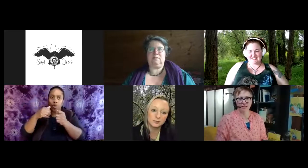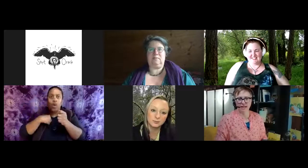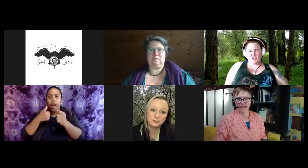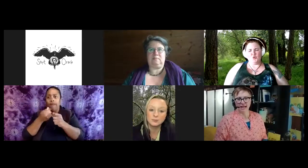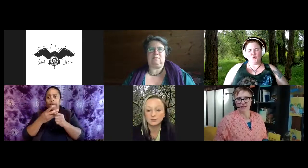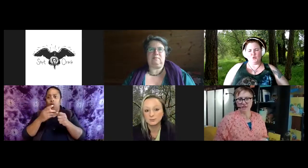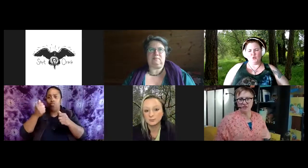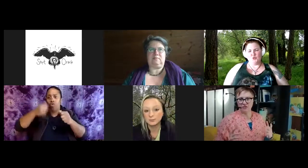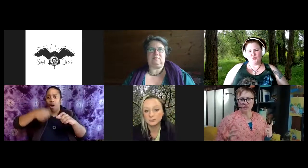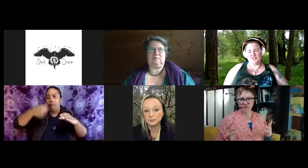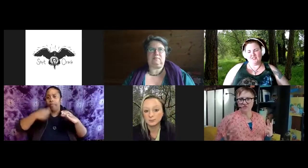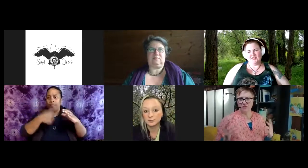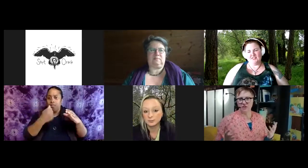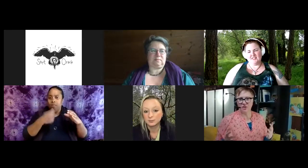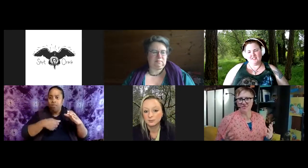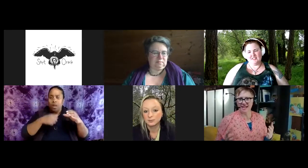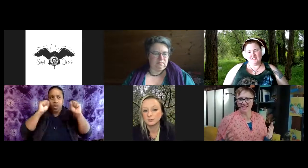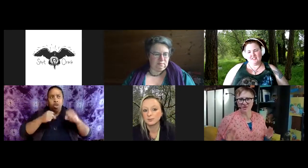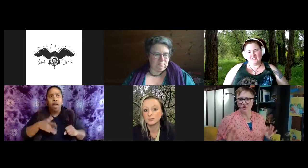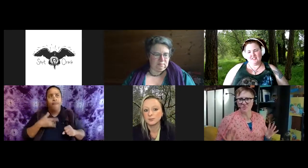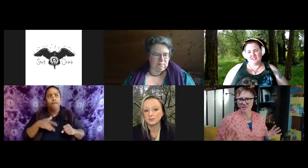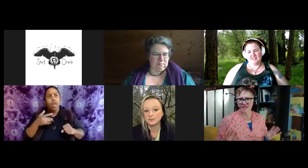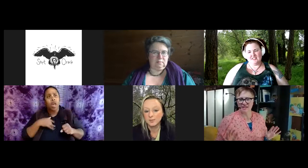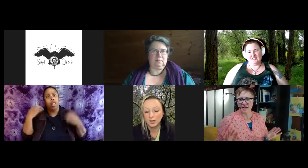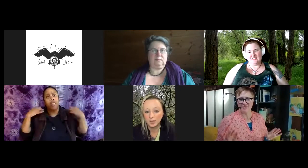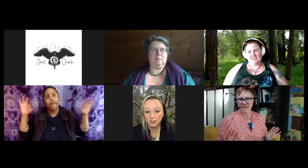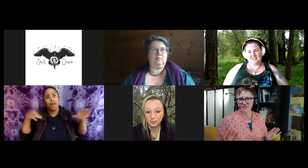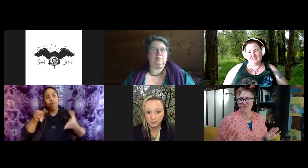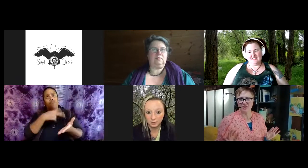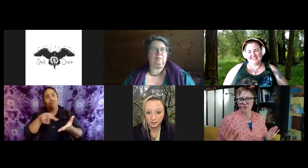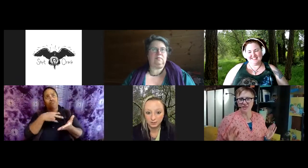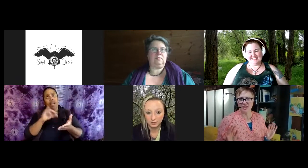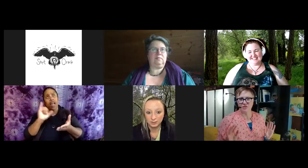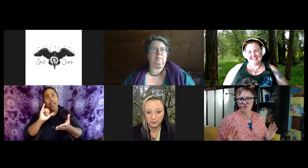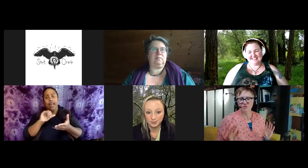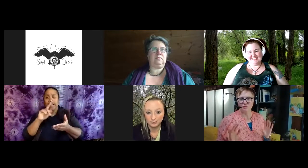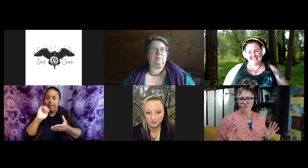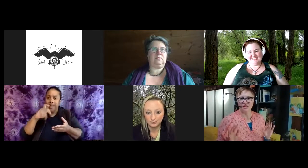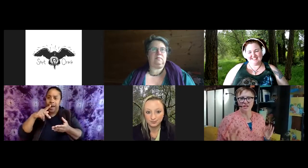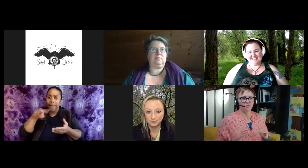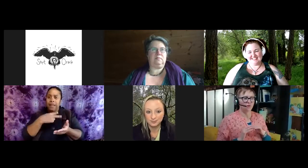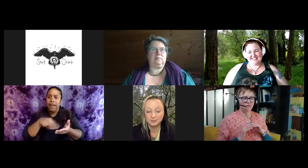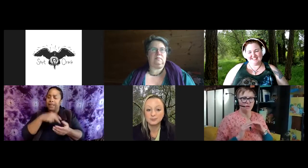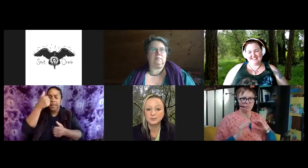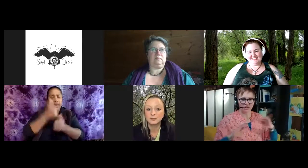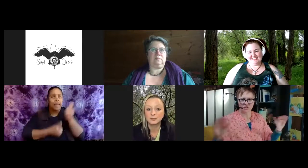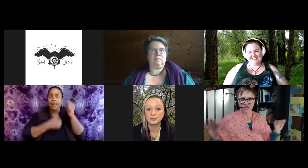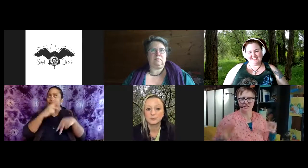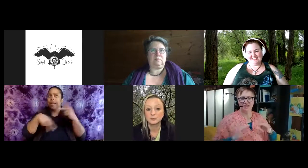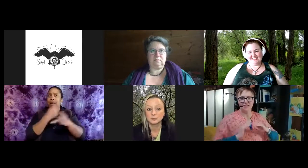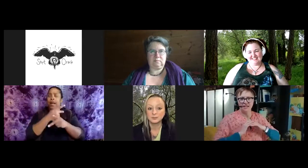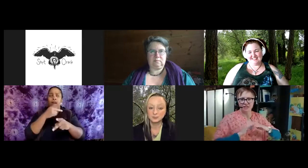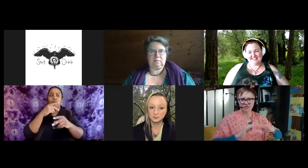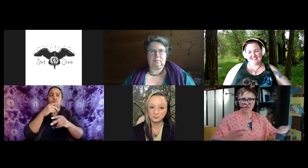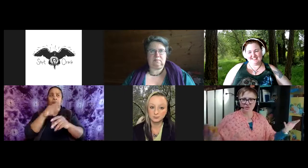know, and you can just feel them dancing. You can almost hear tap dancing, you know, with any sort of music or vibration